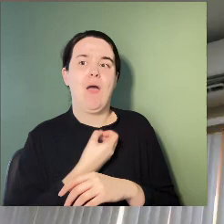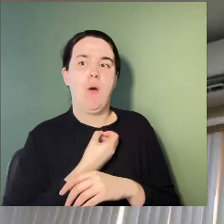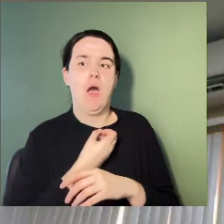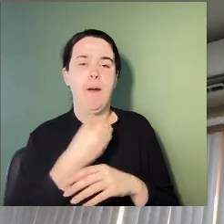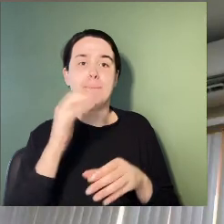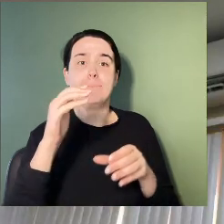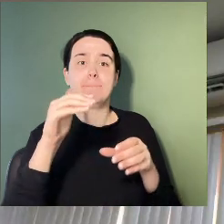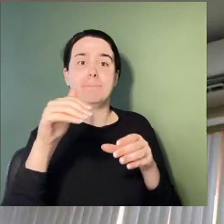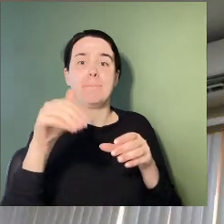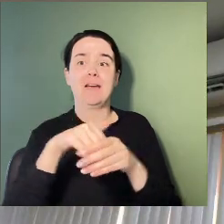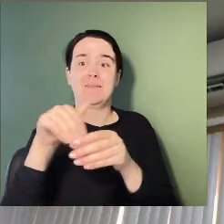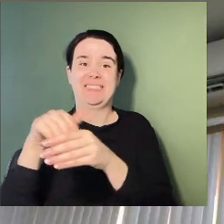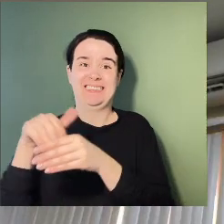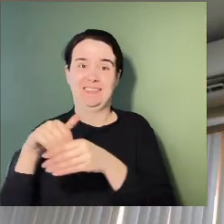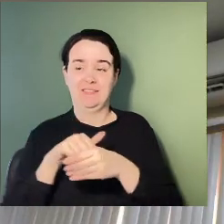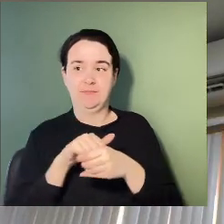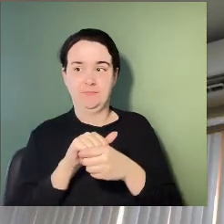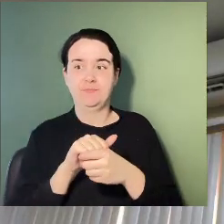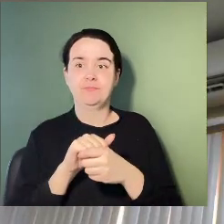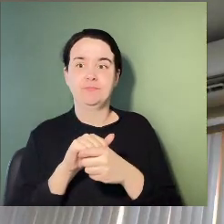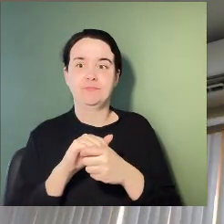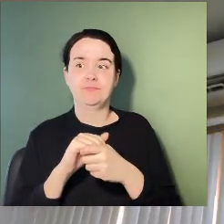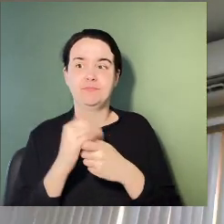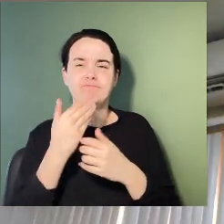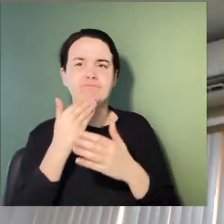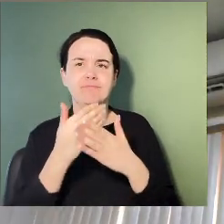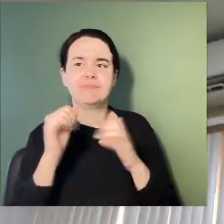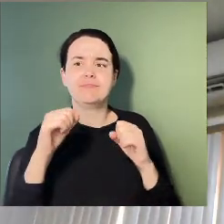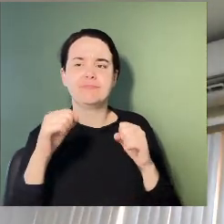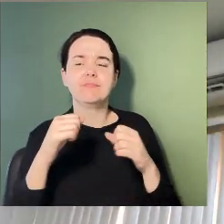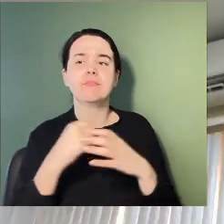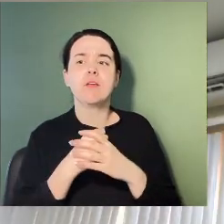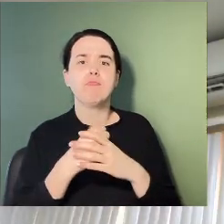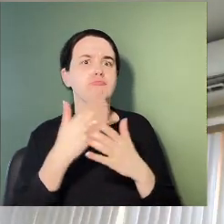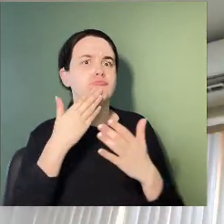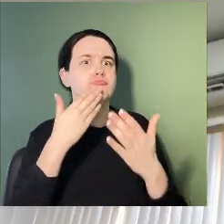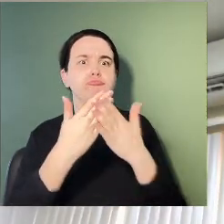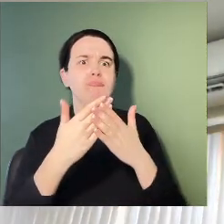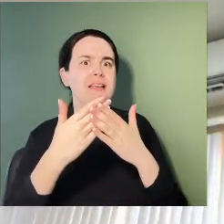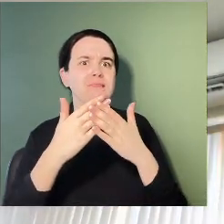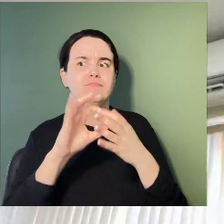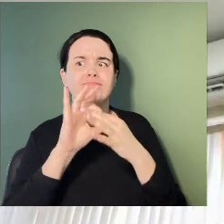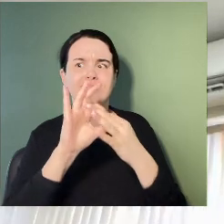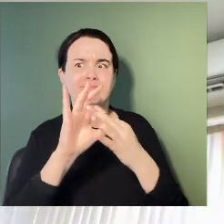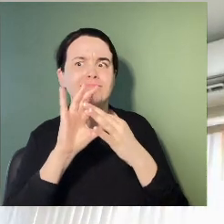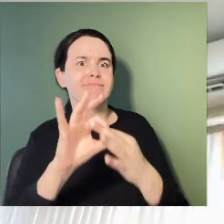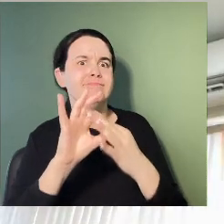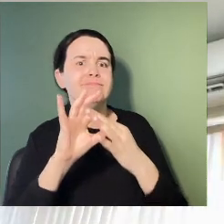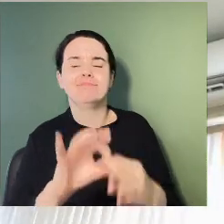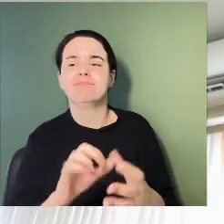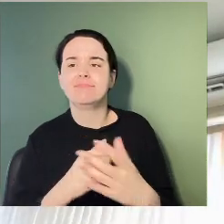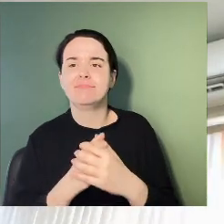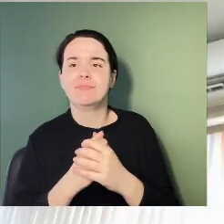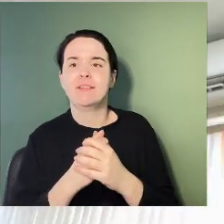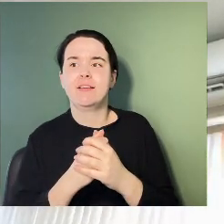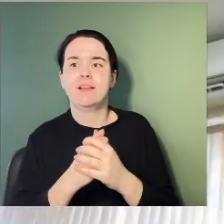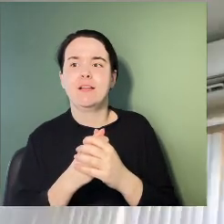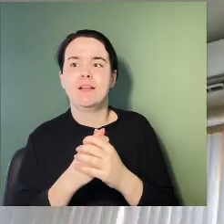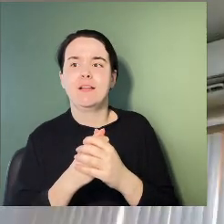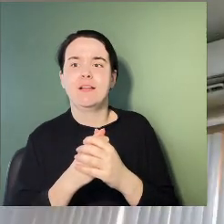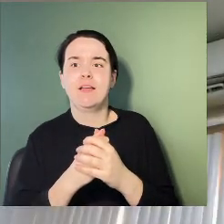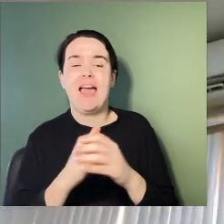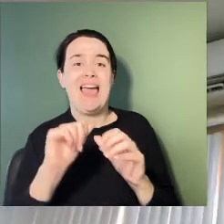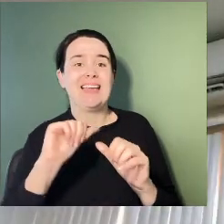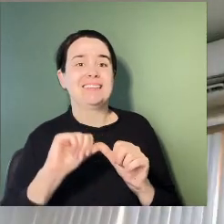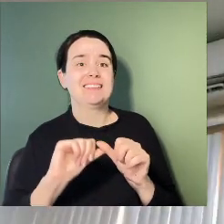our participants. Thanks. Yeah, and really great interaction between yourselves. I think let's stay on. So our next